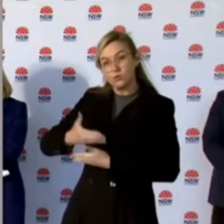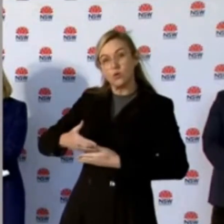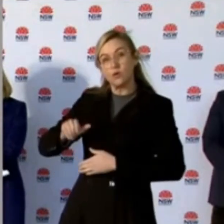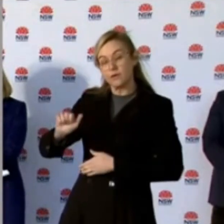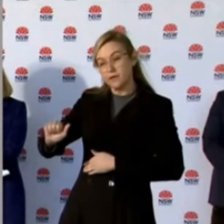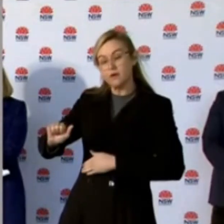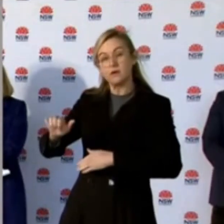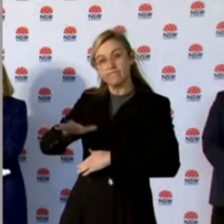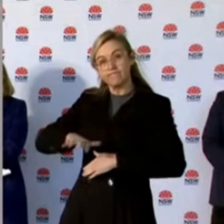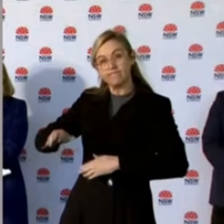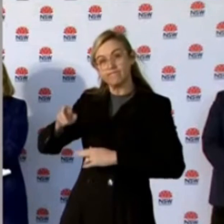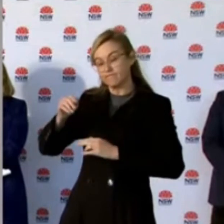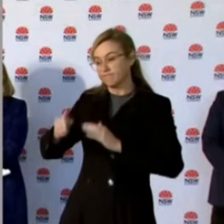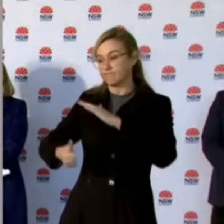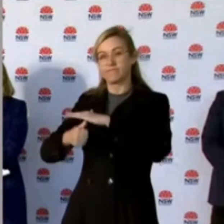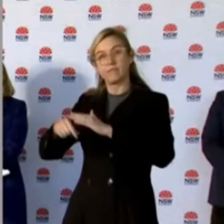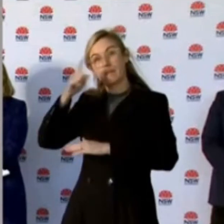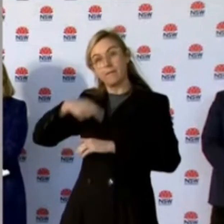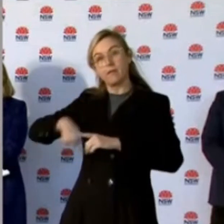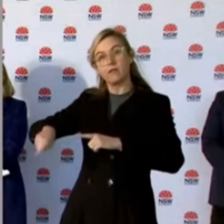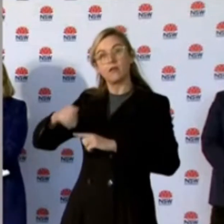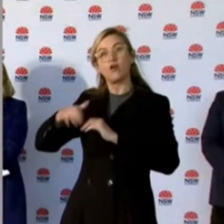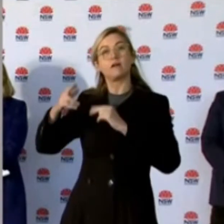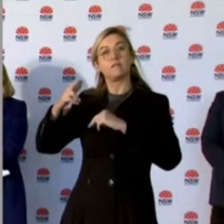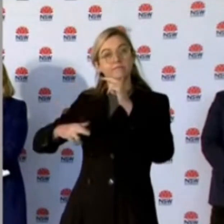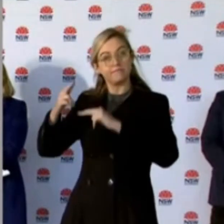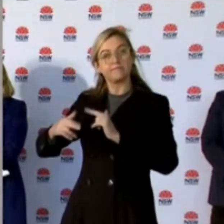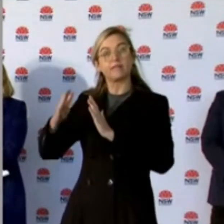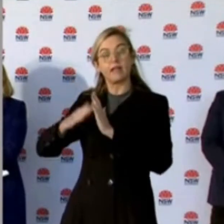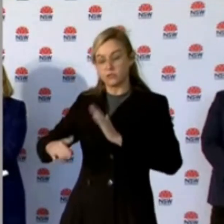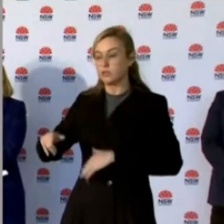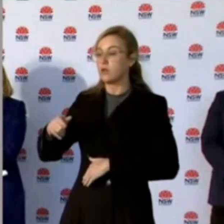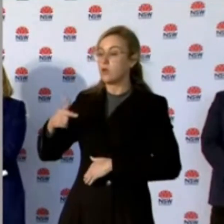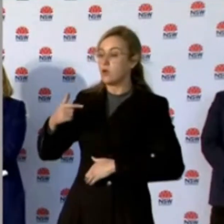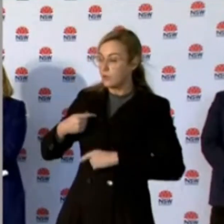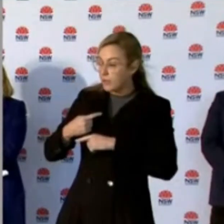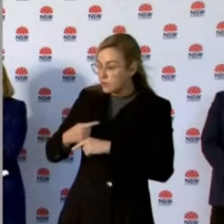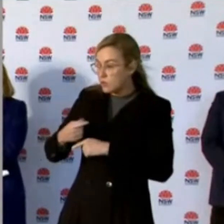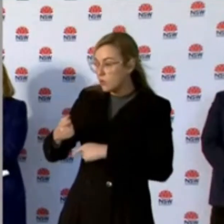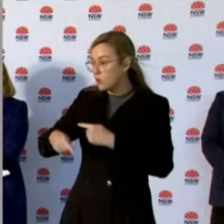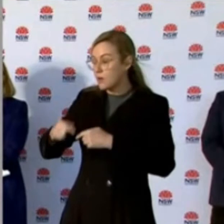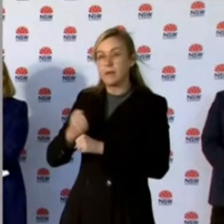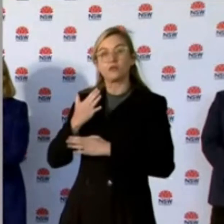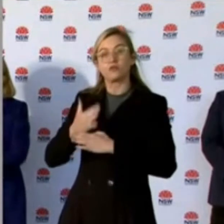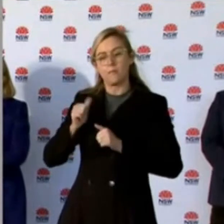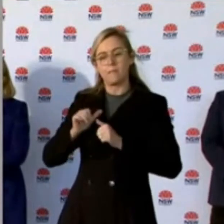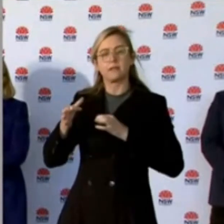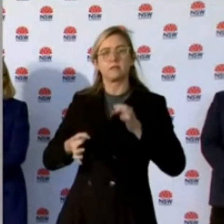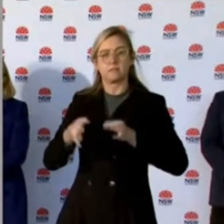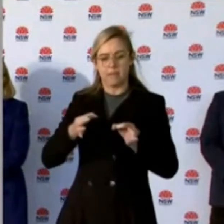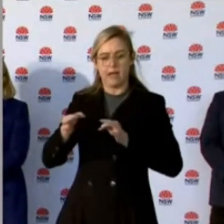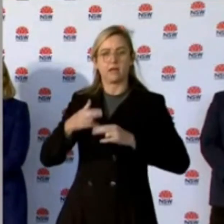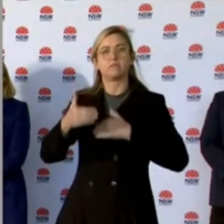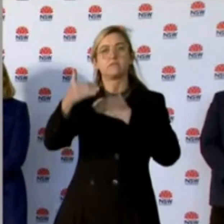as possible. Yes, there are challenges, but there's always going to be challenges in a pandemic, both on the health side and the economic side too. You